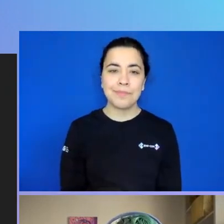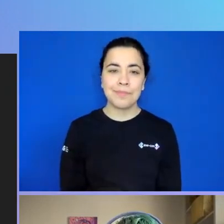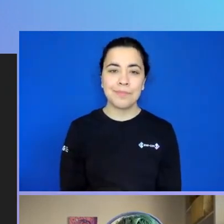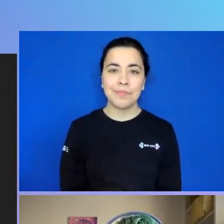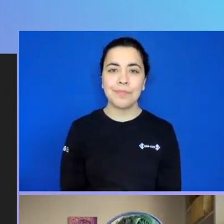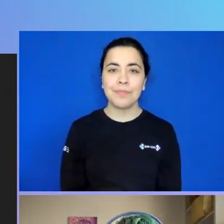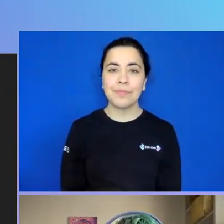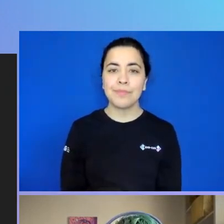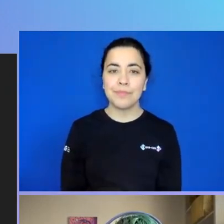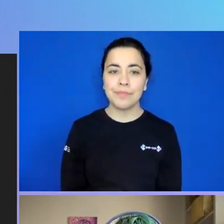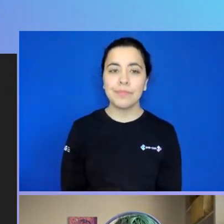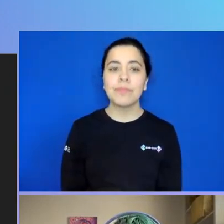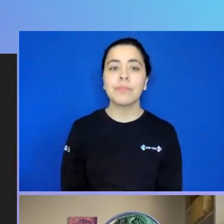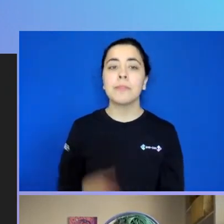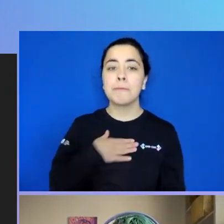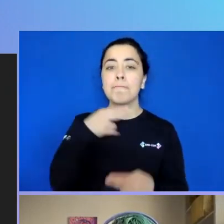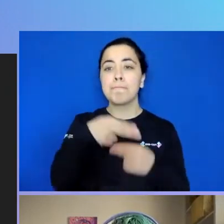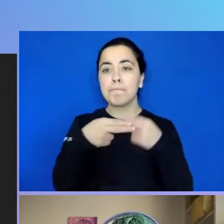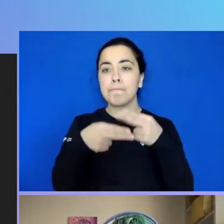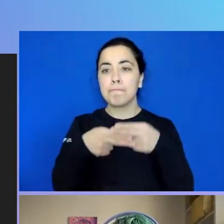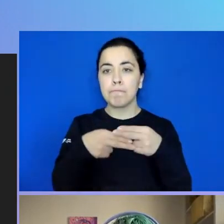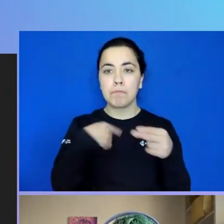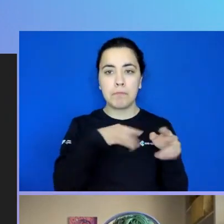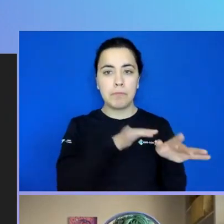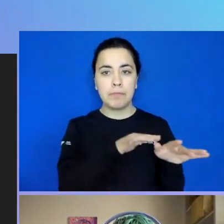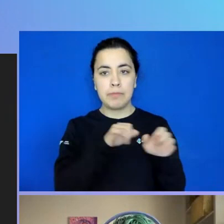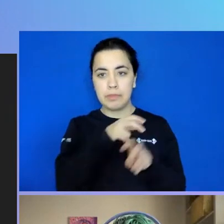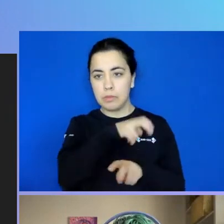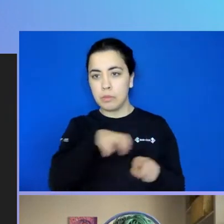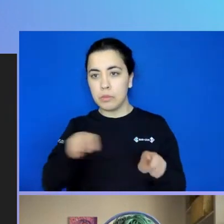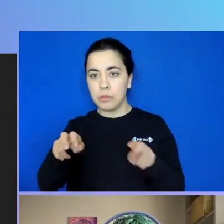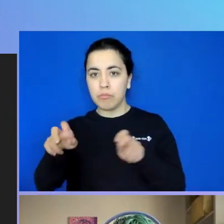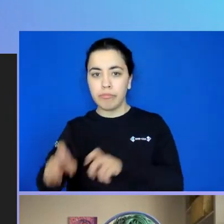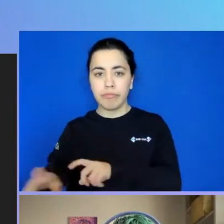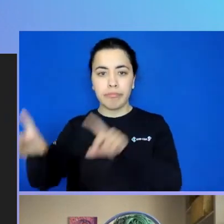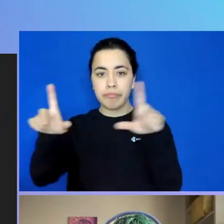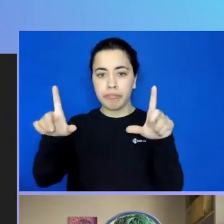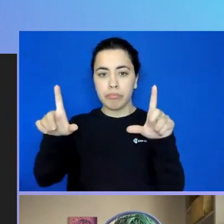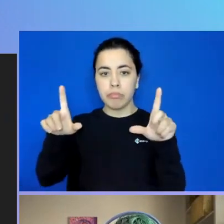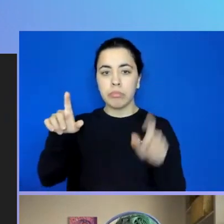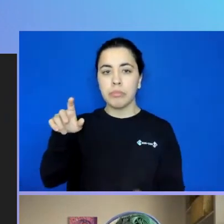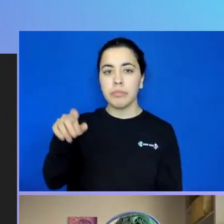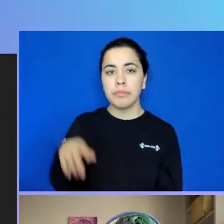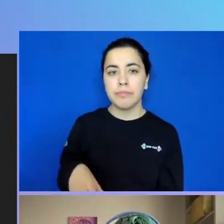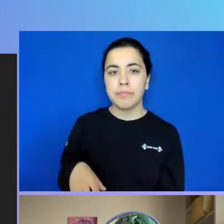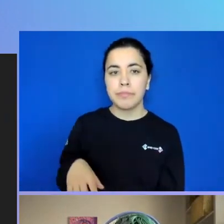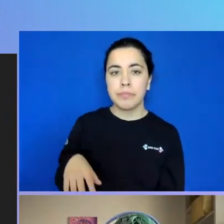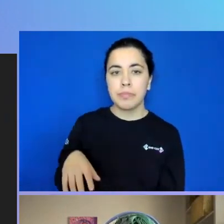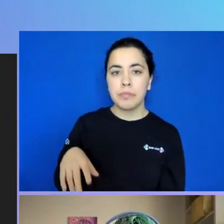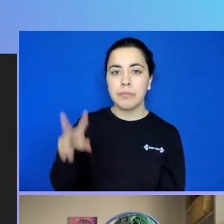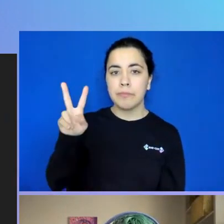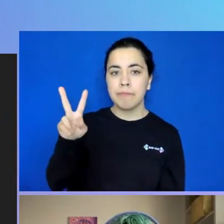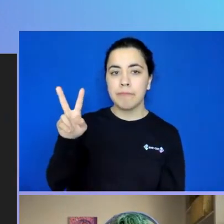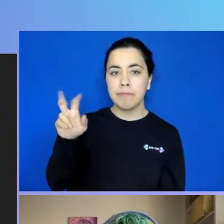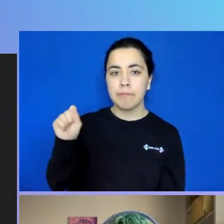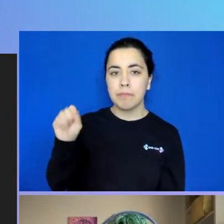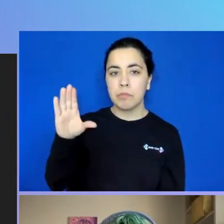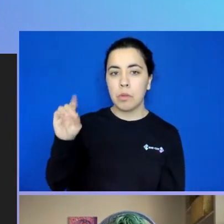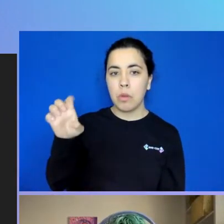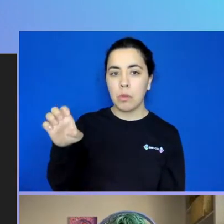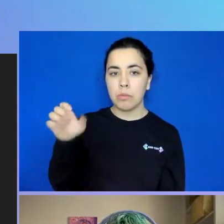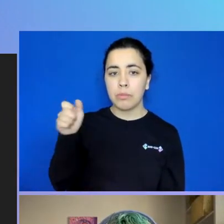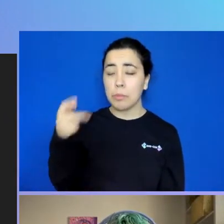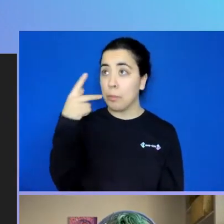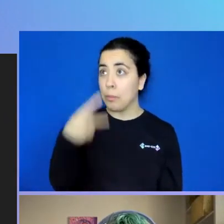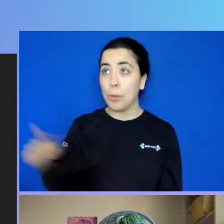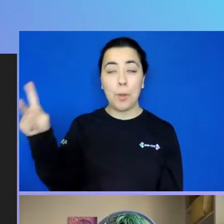So I'm exiting my slides and I will head over to VS Code where I have, it's very purple because I